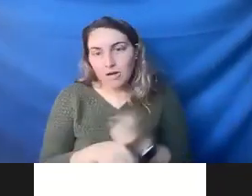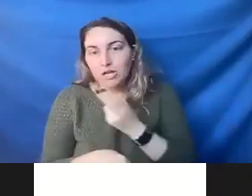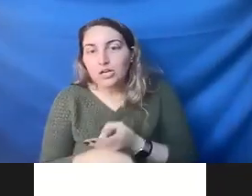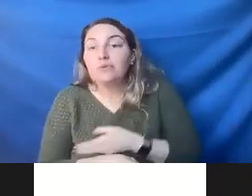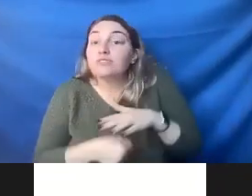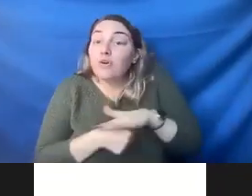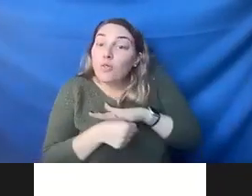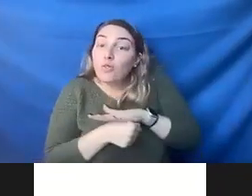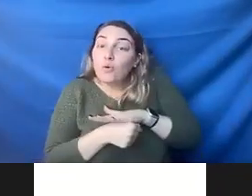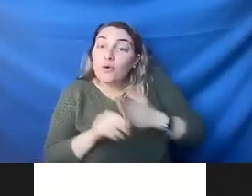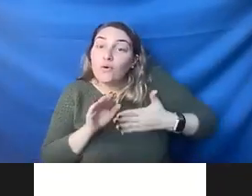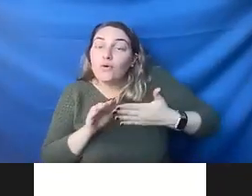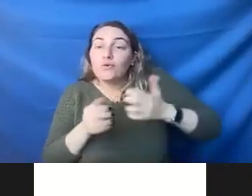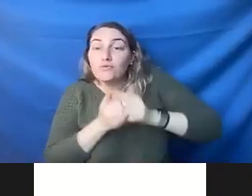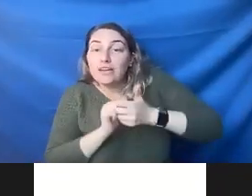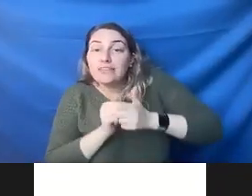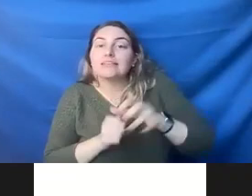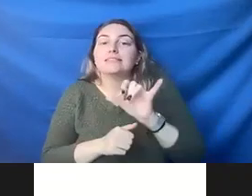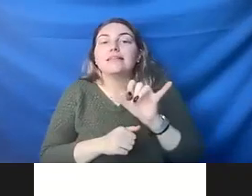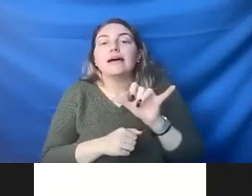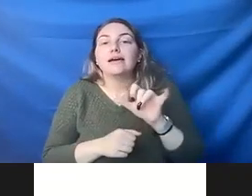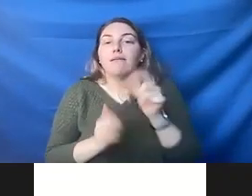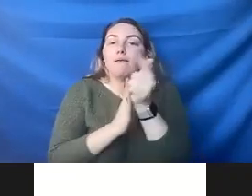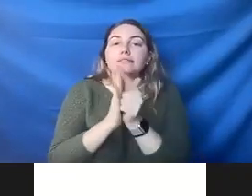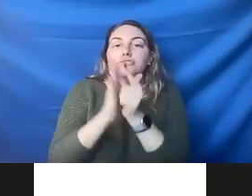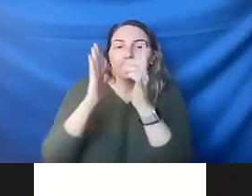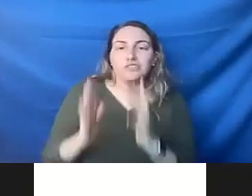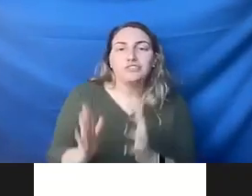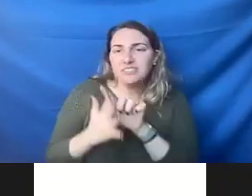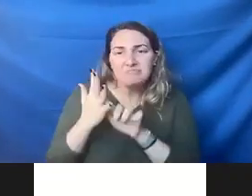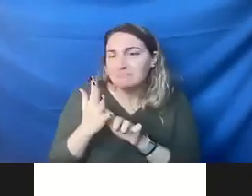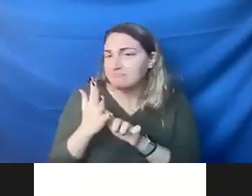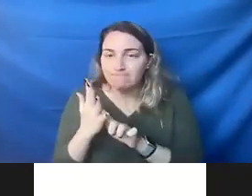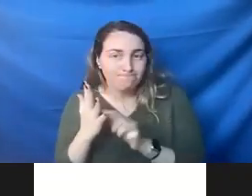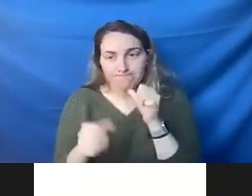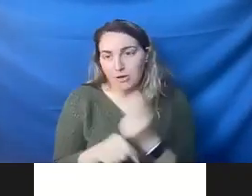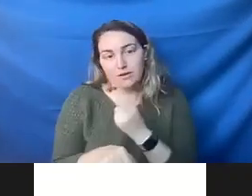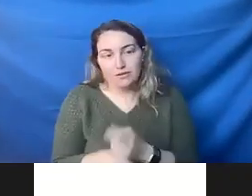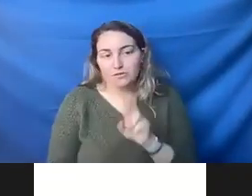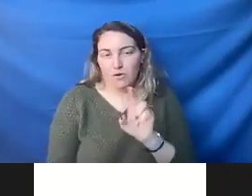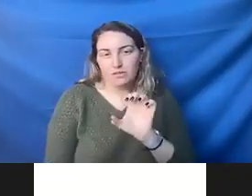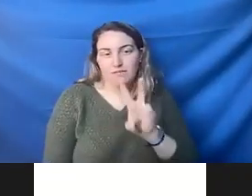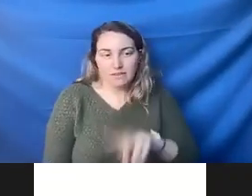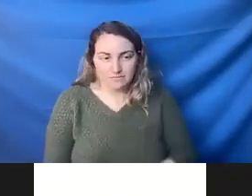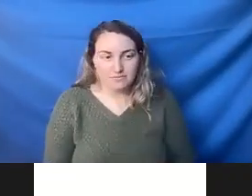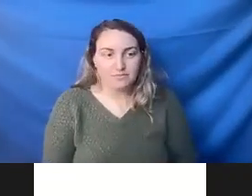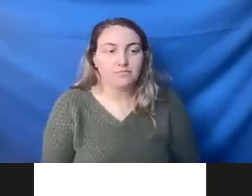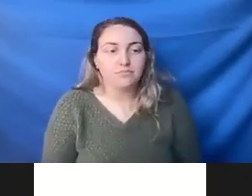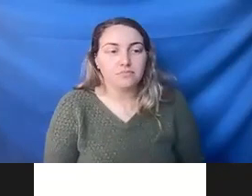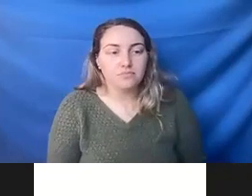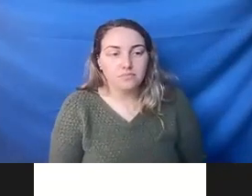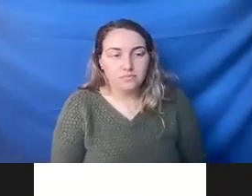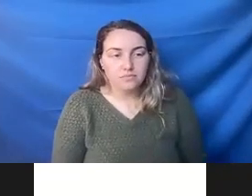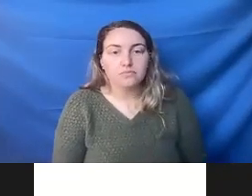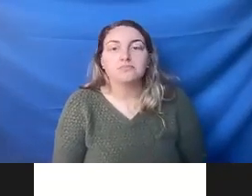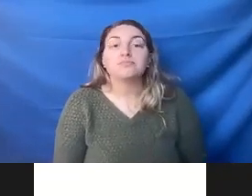and judgeships that are not considered city offices. So this last part is important to know because